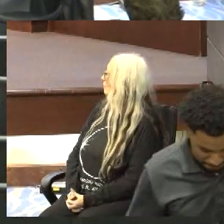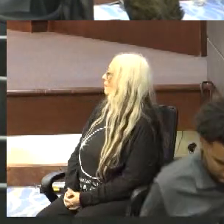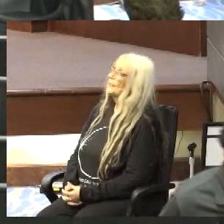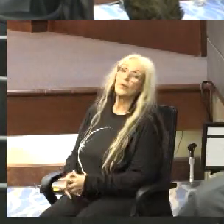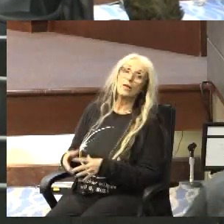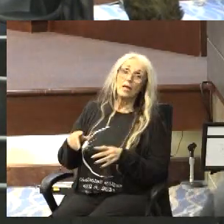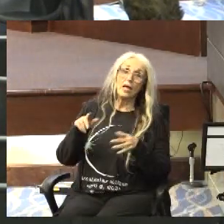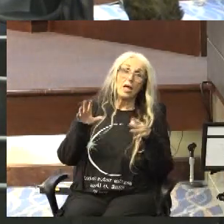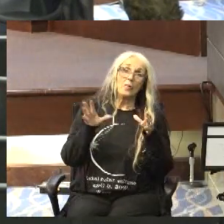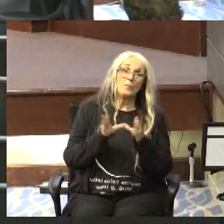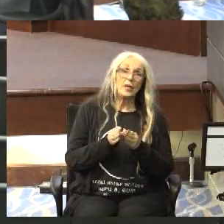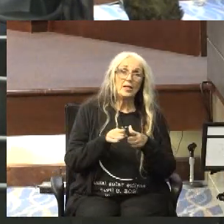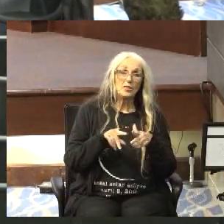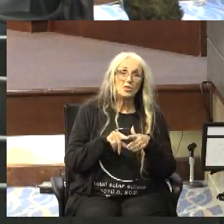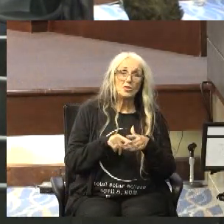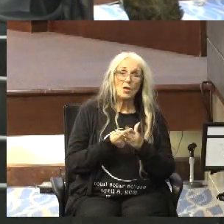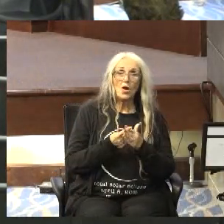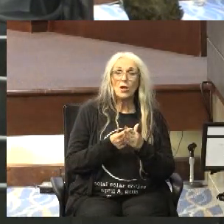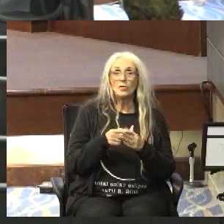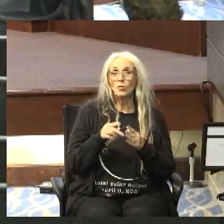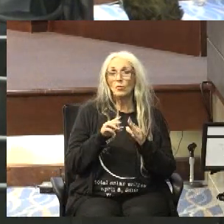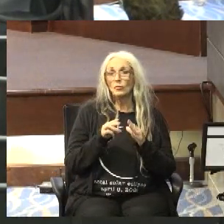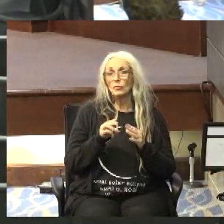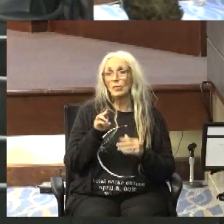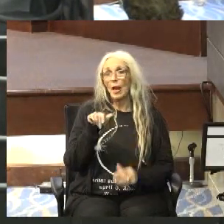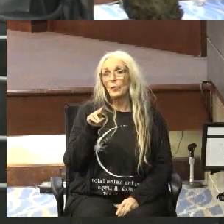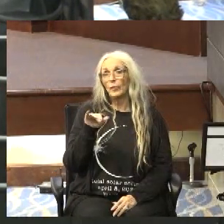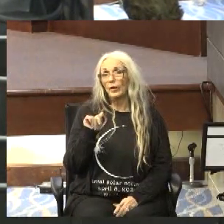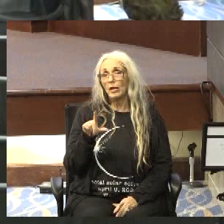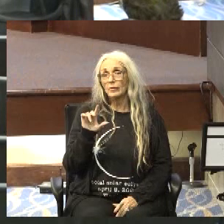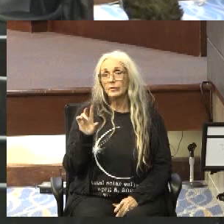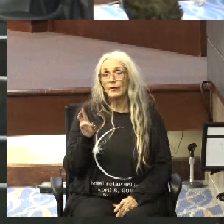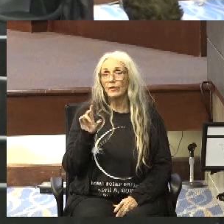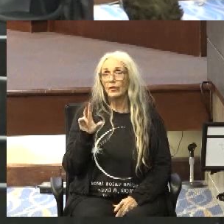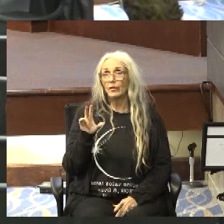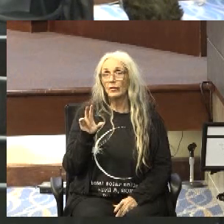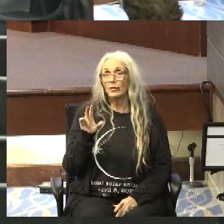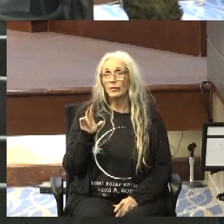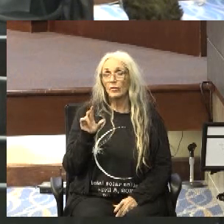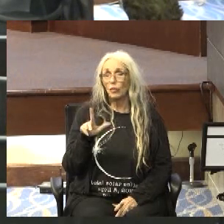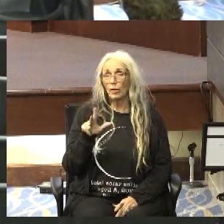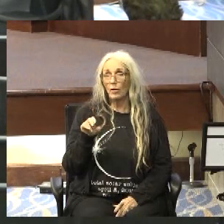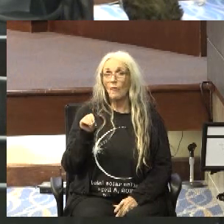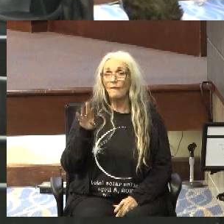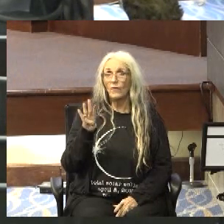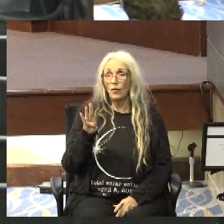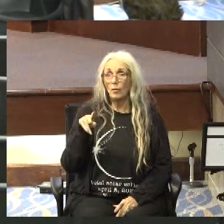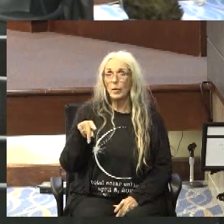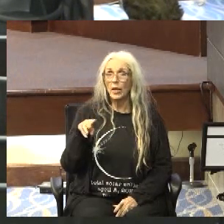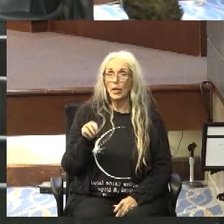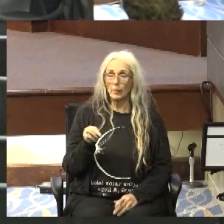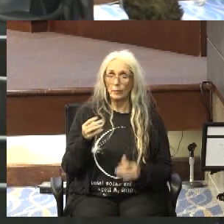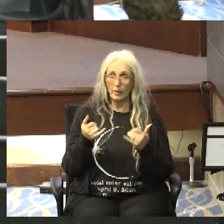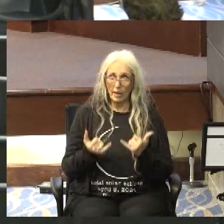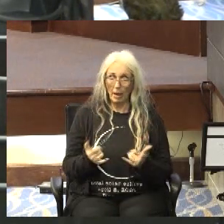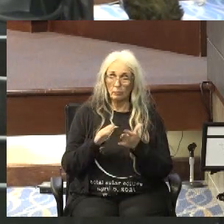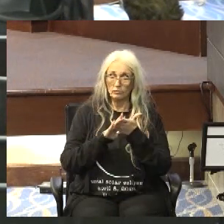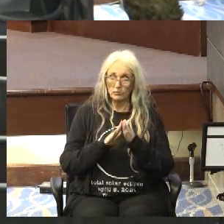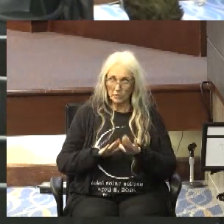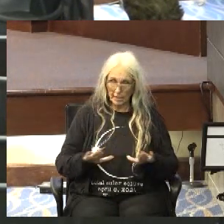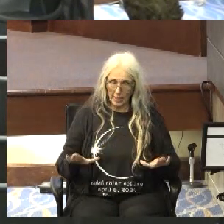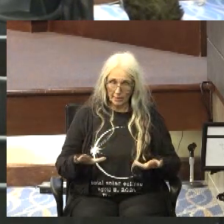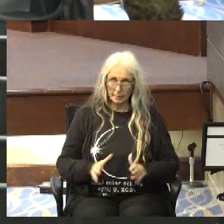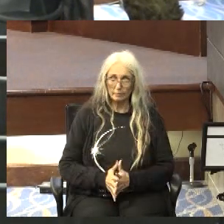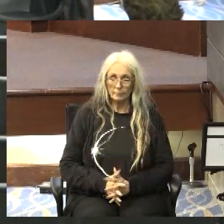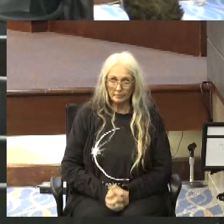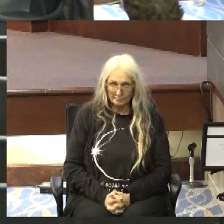We will now call the meeting of the Waco City Council on April 2nd, 2024 to order at 3:04 PM. Please join me for a moment of silence.